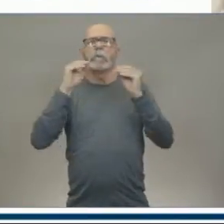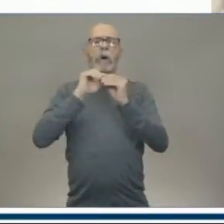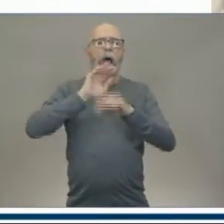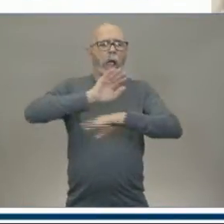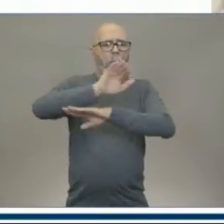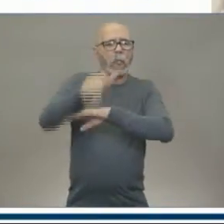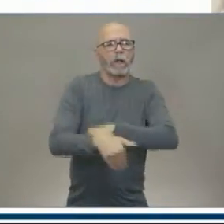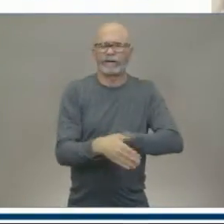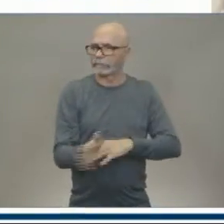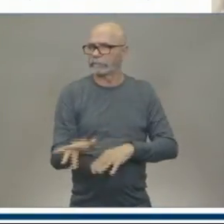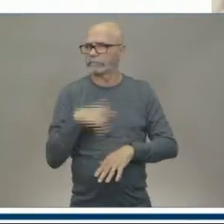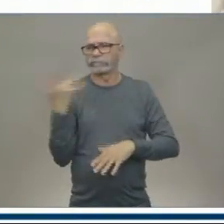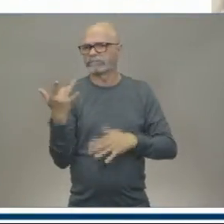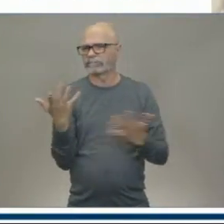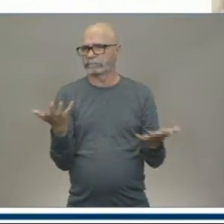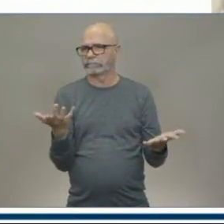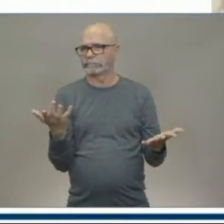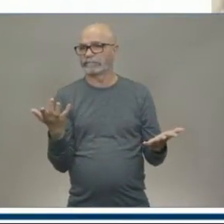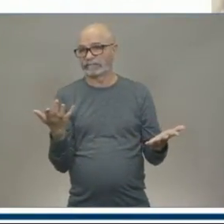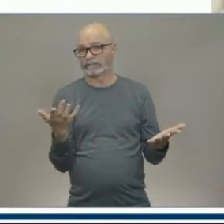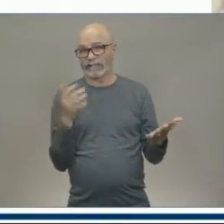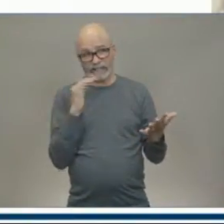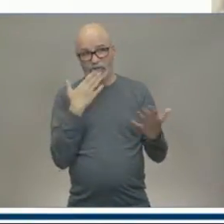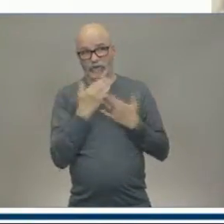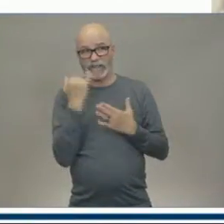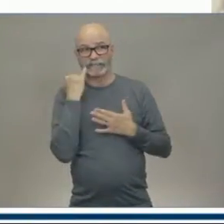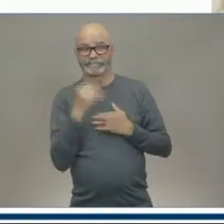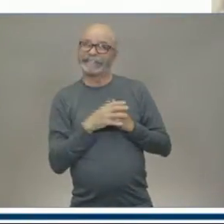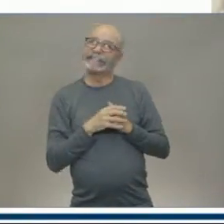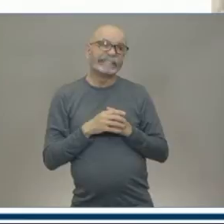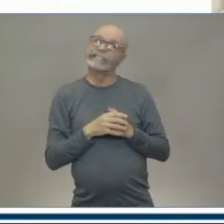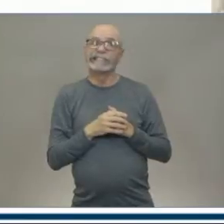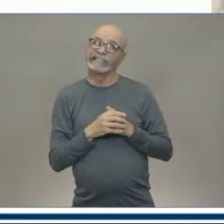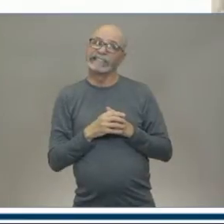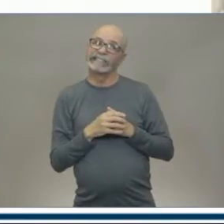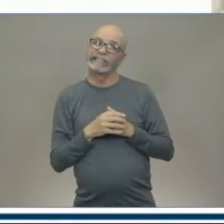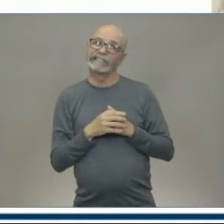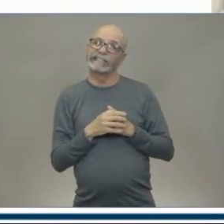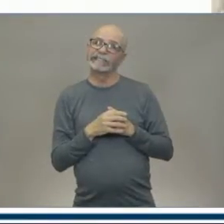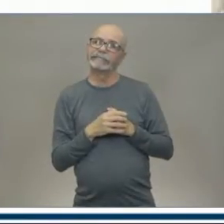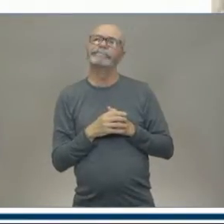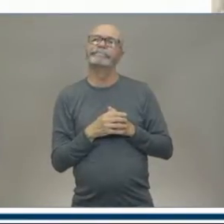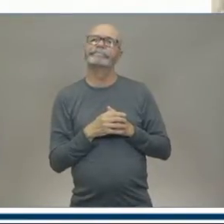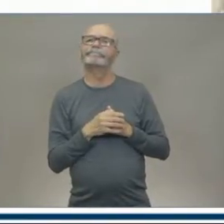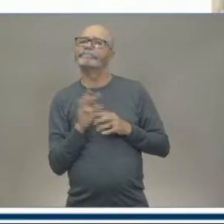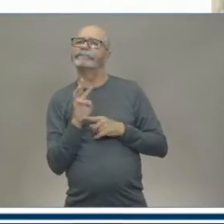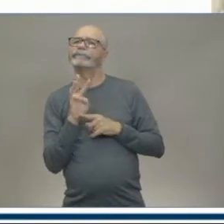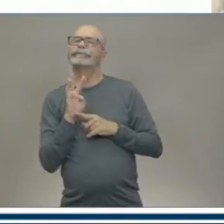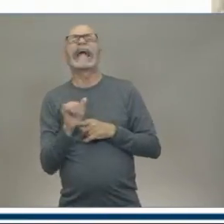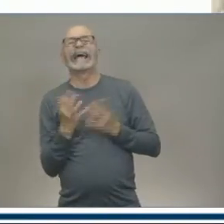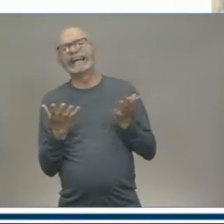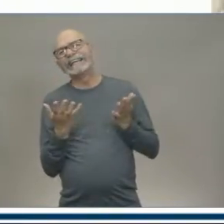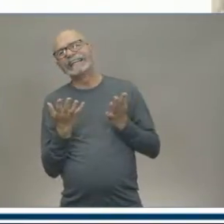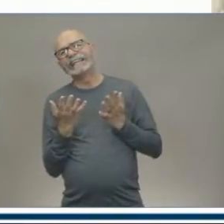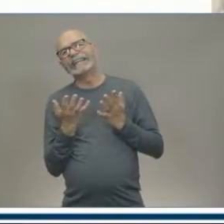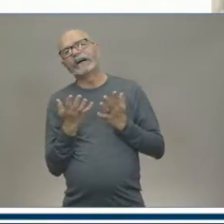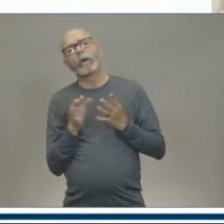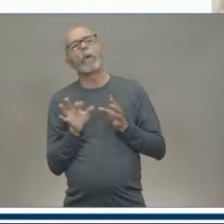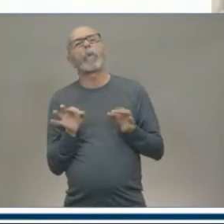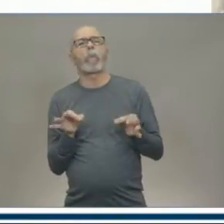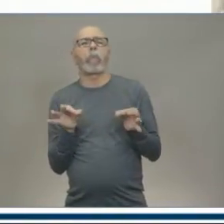in retrospect, is that a good idea? And also, what was the rationale behind extending opening hours for